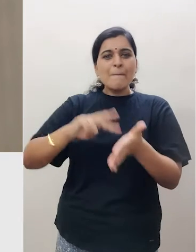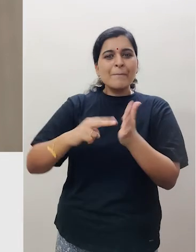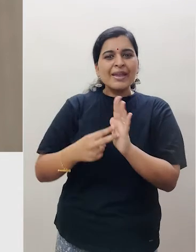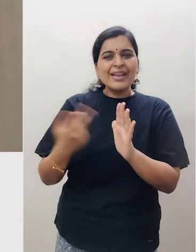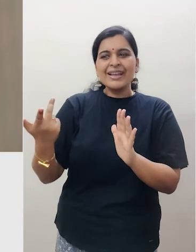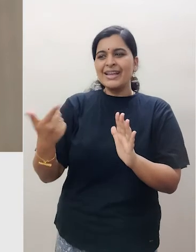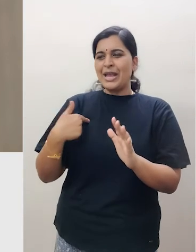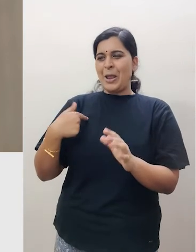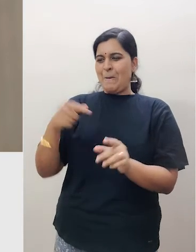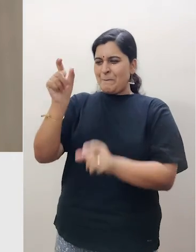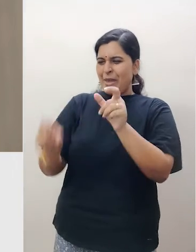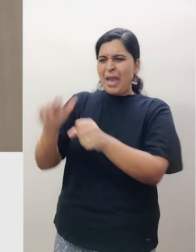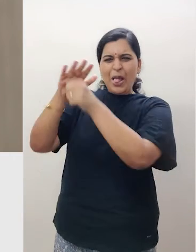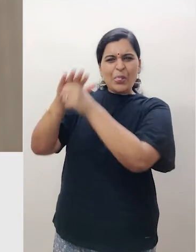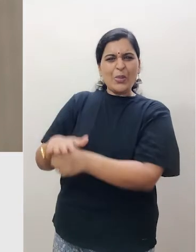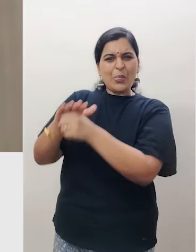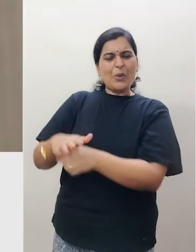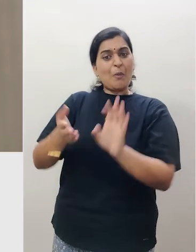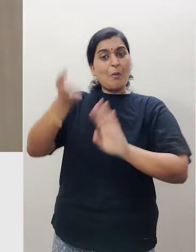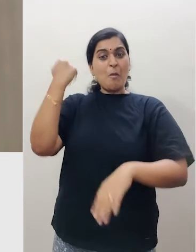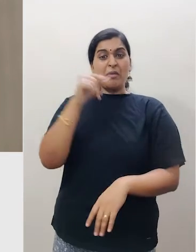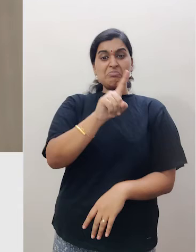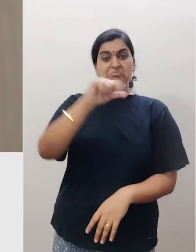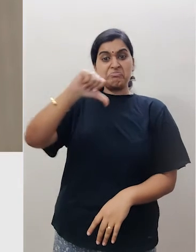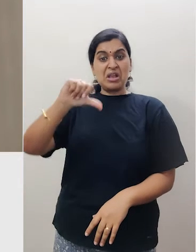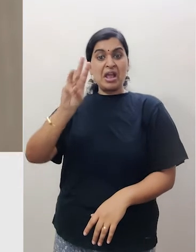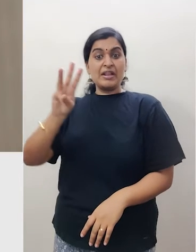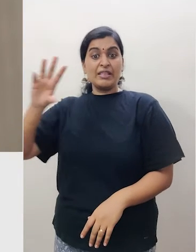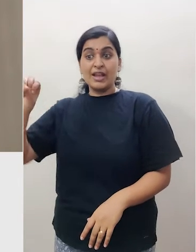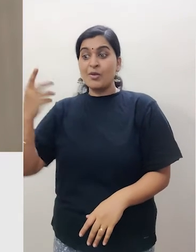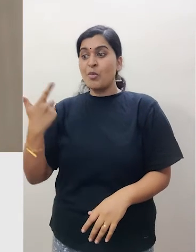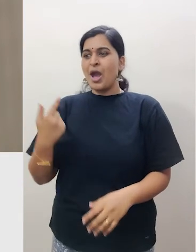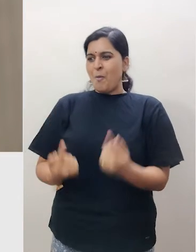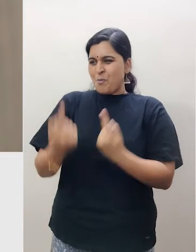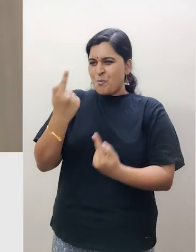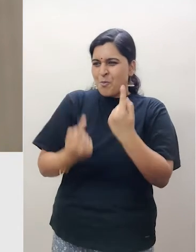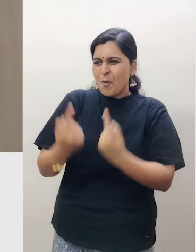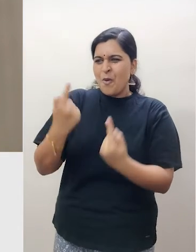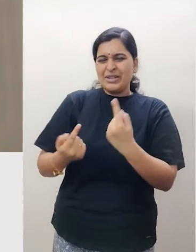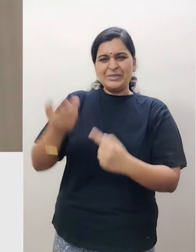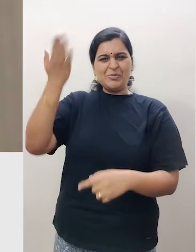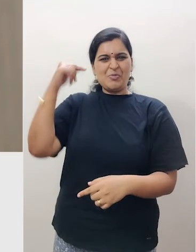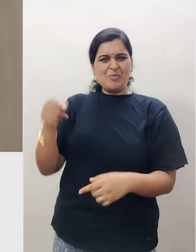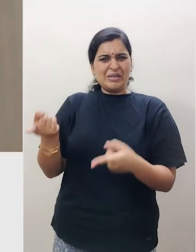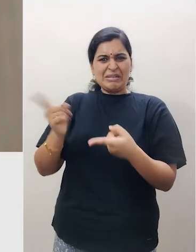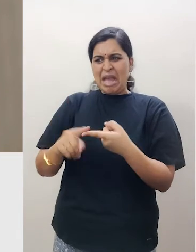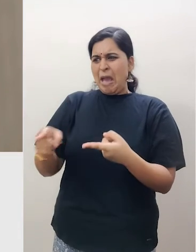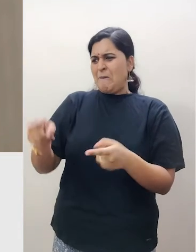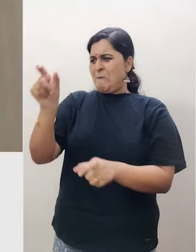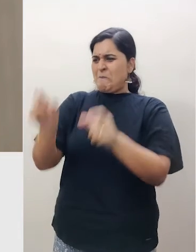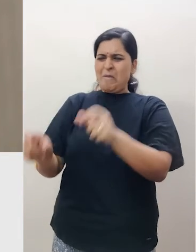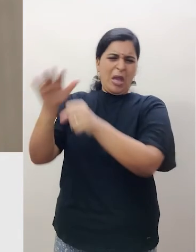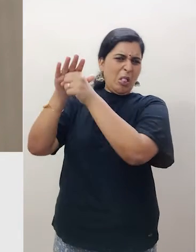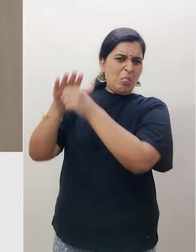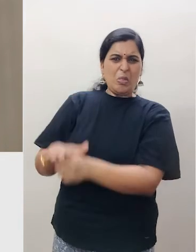intervention in the 1930s. It's a reminder of political ignorance and the unsuccessful efforts to banish the use of the